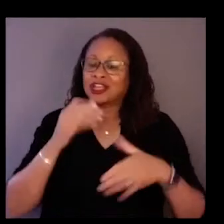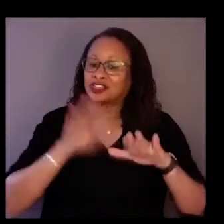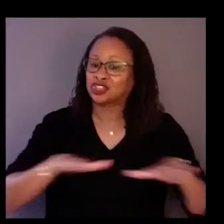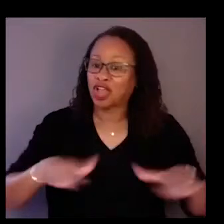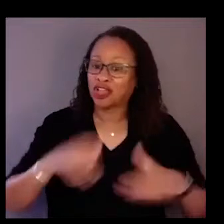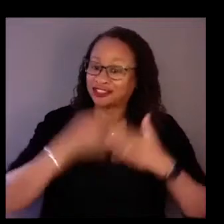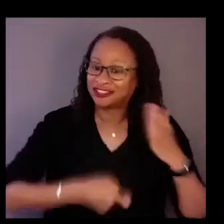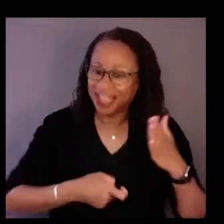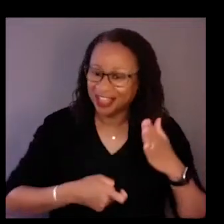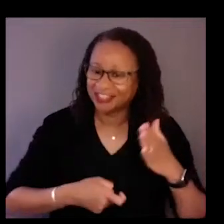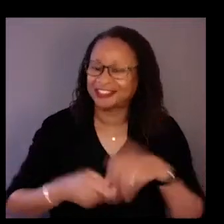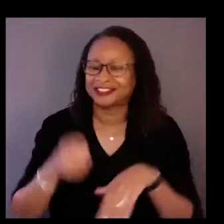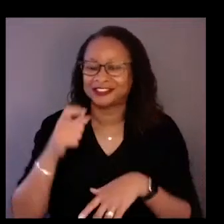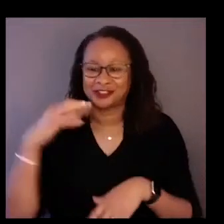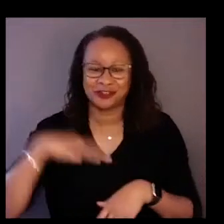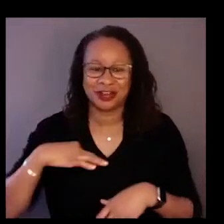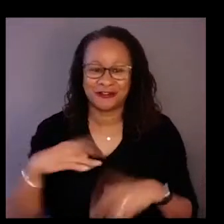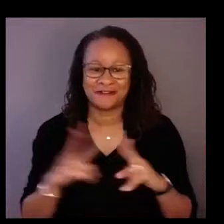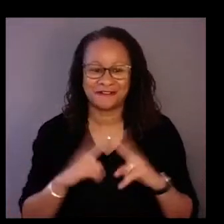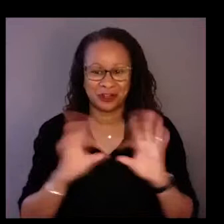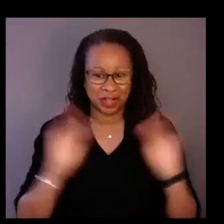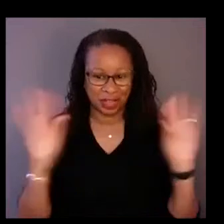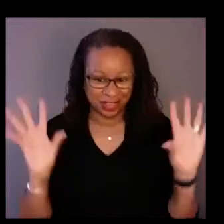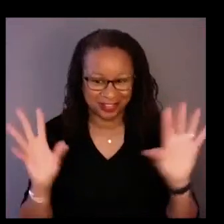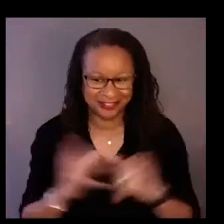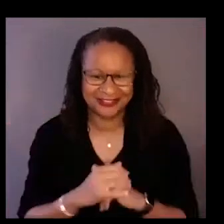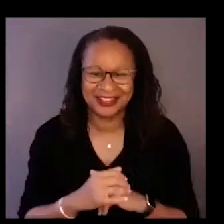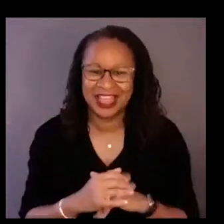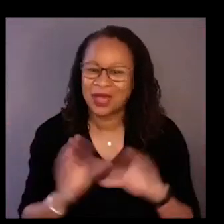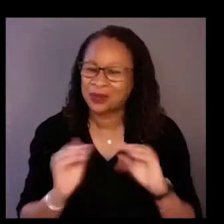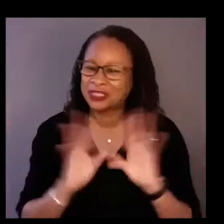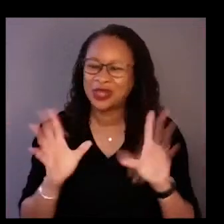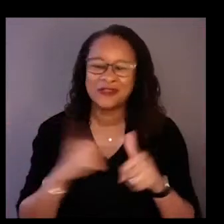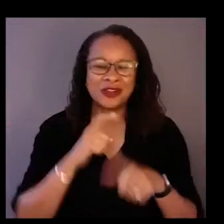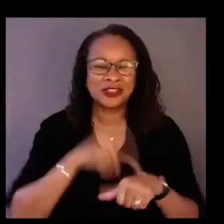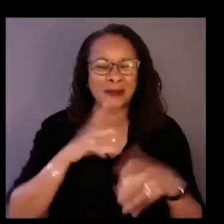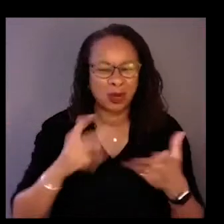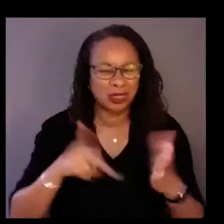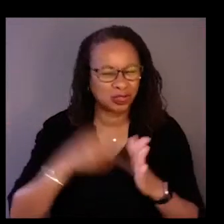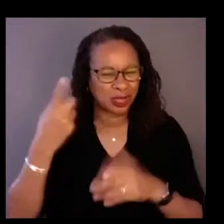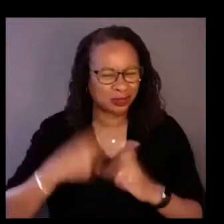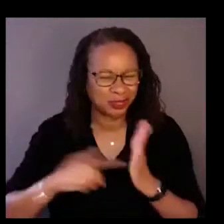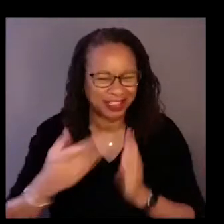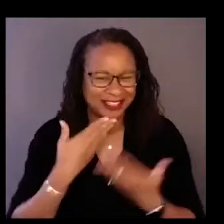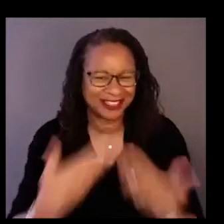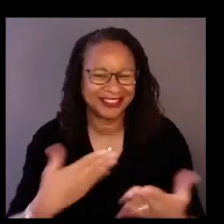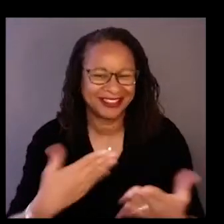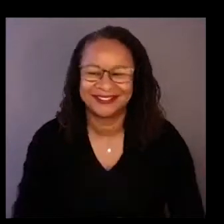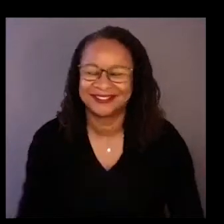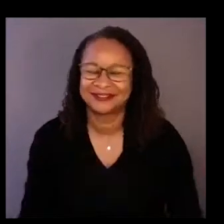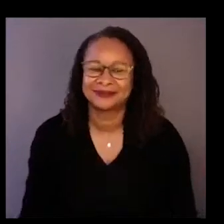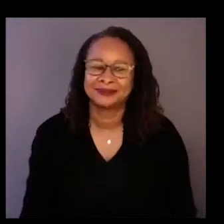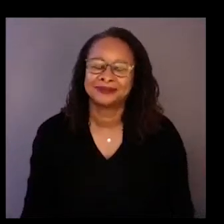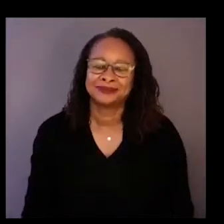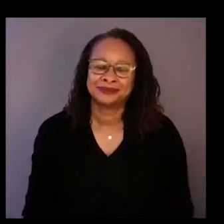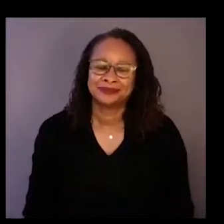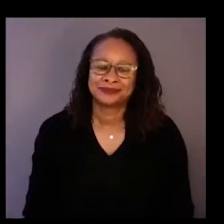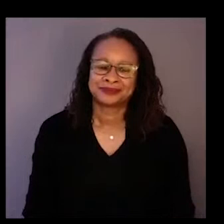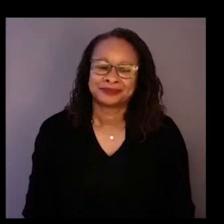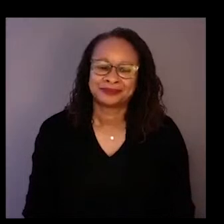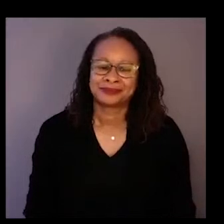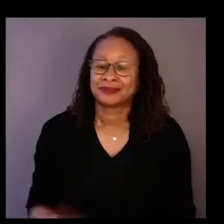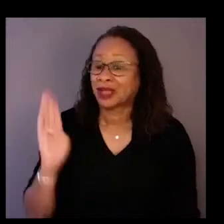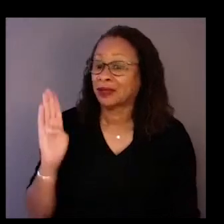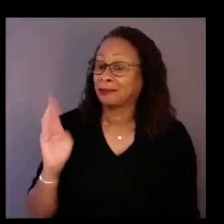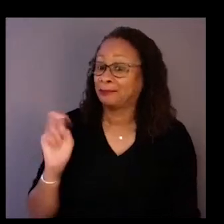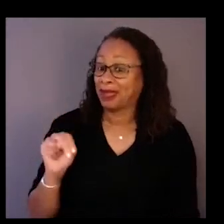clearer? Very clear. It was clear the first time. I just wanted to double check. Thanks. So what is the status of